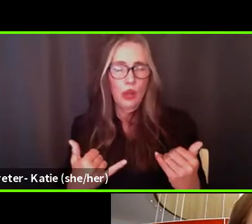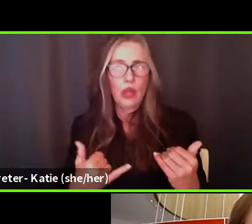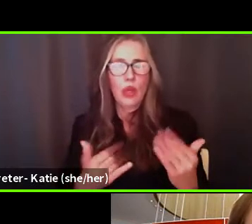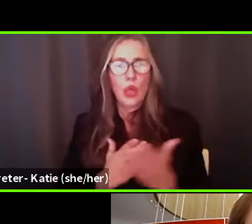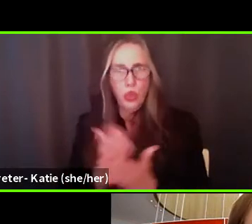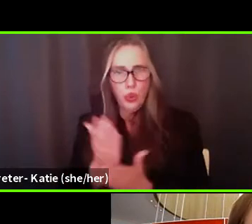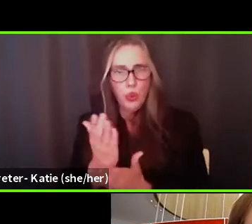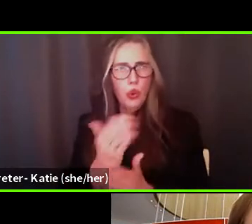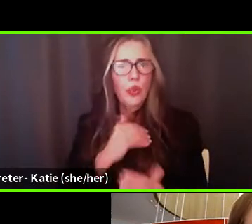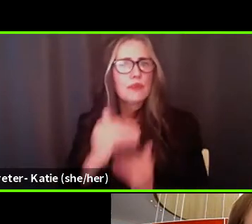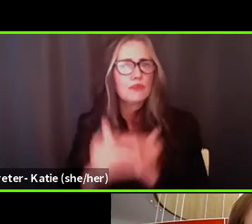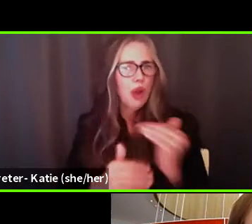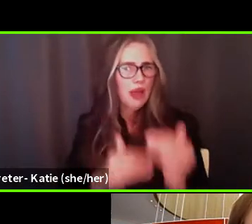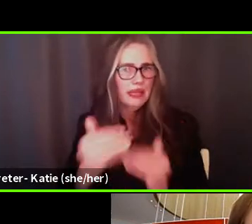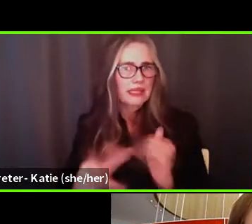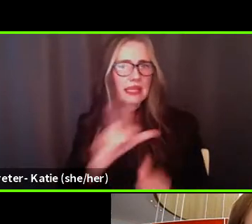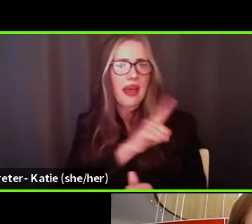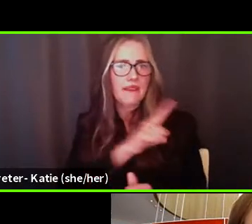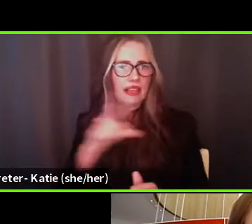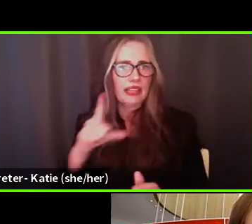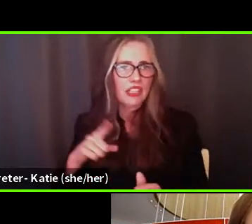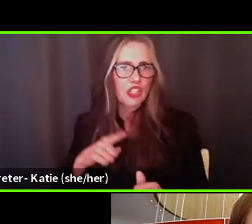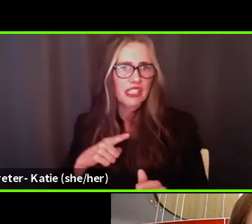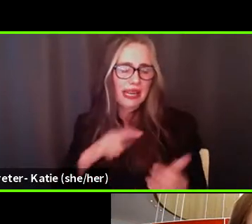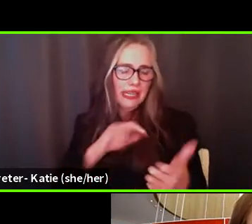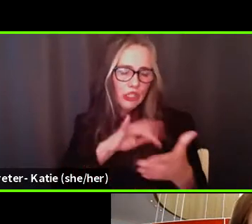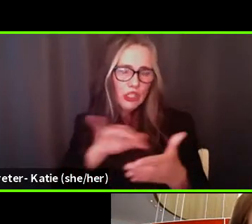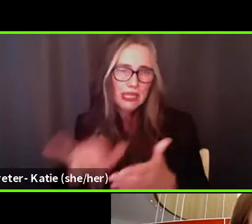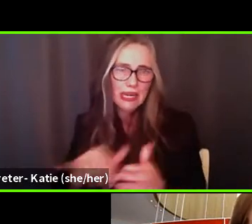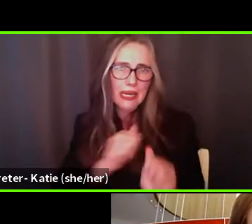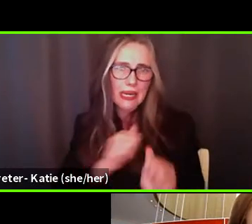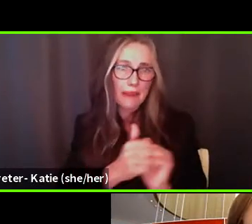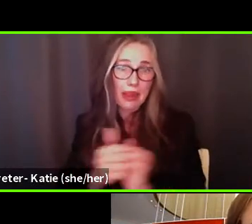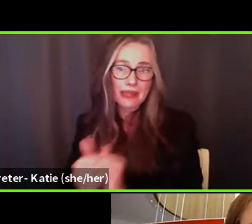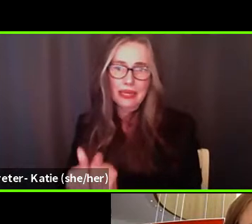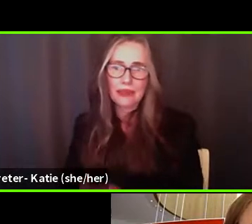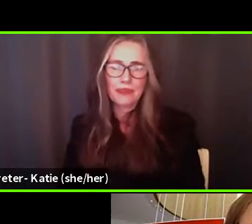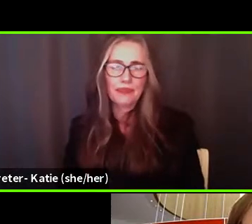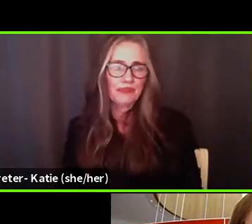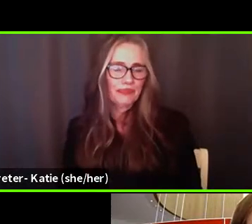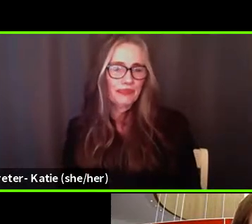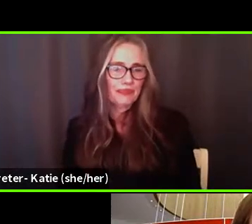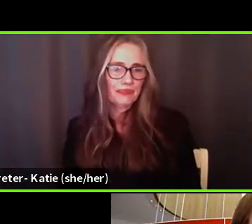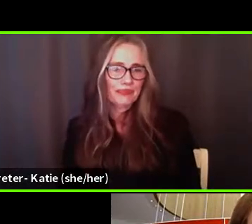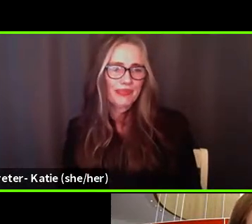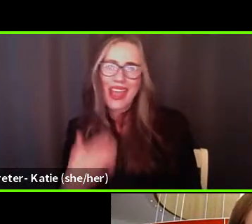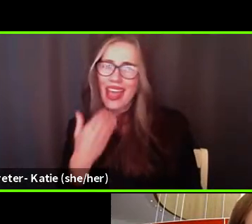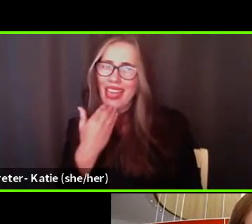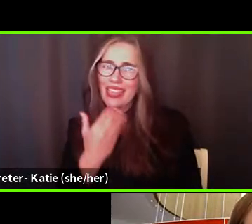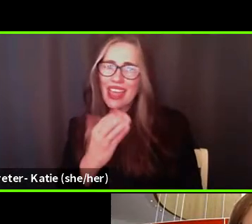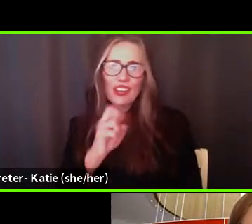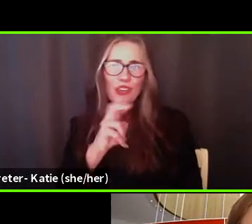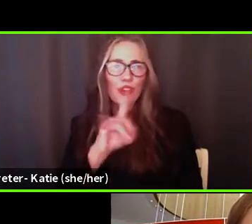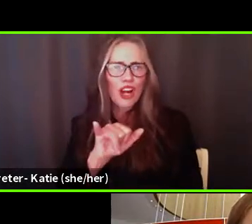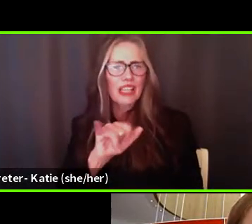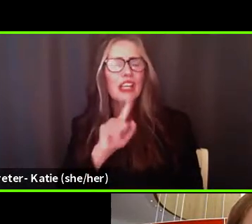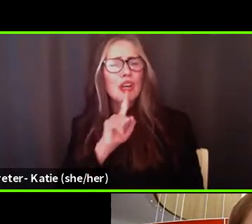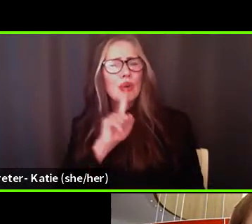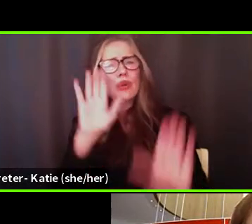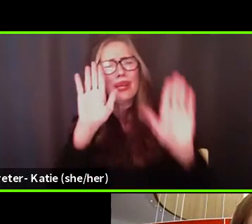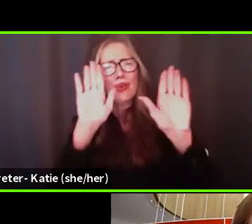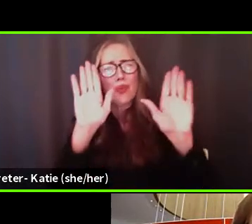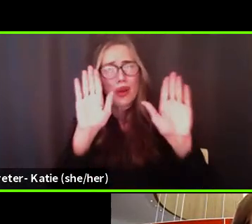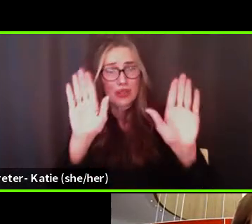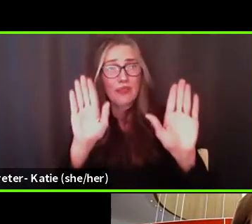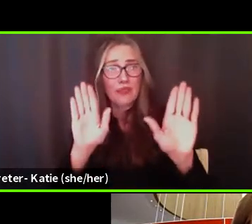thank you so much carly for that really wonderful overview and super in-depth um discussion